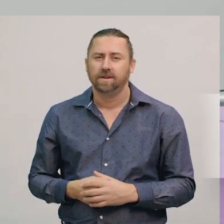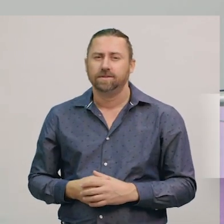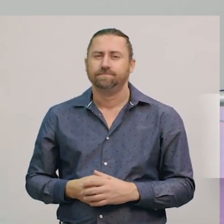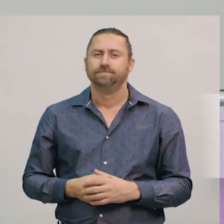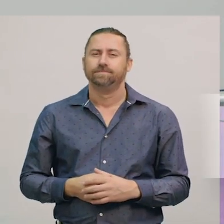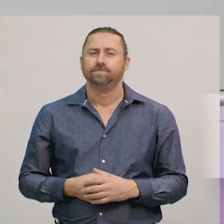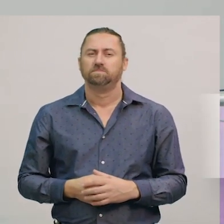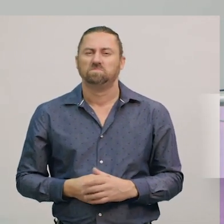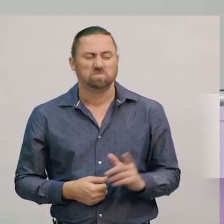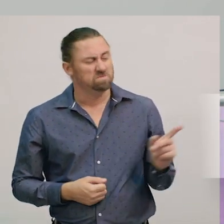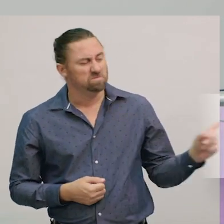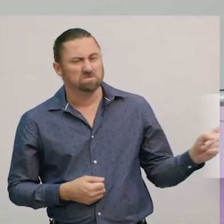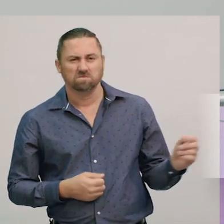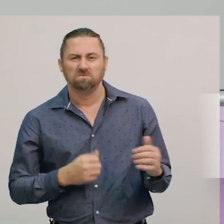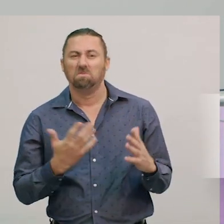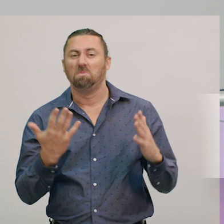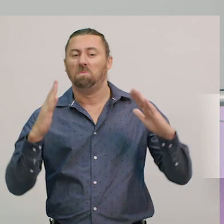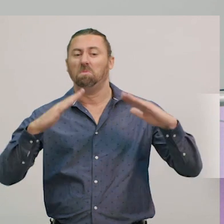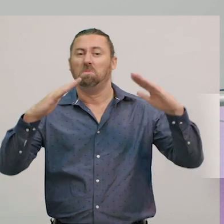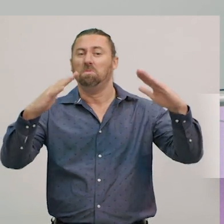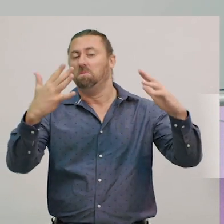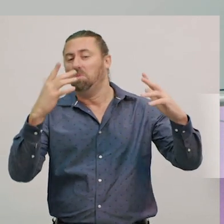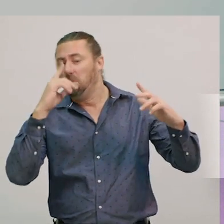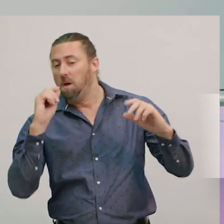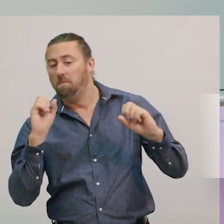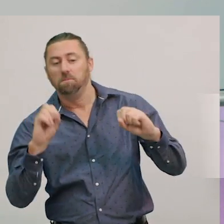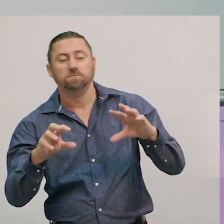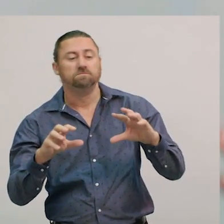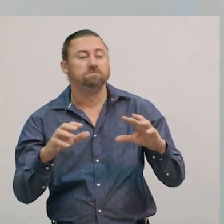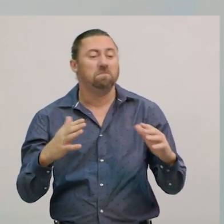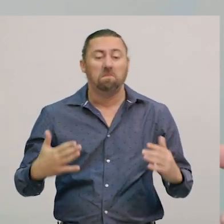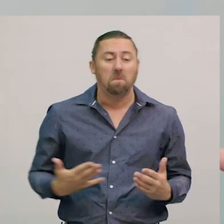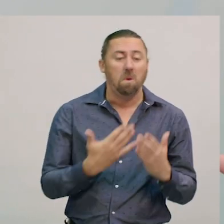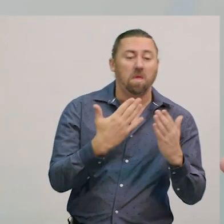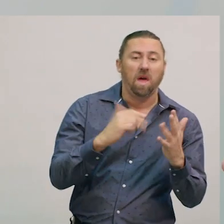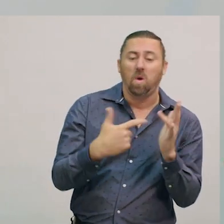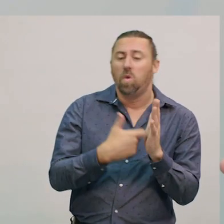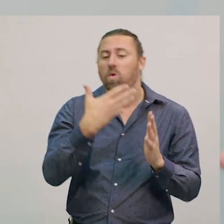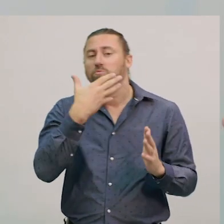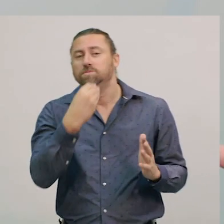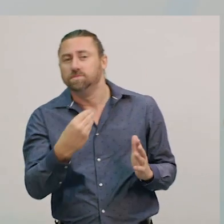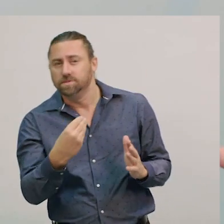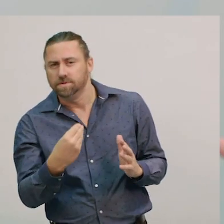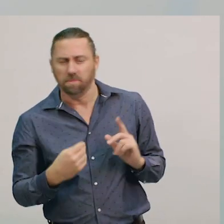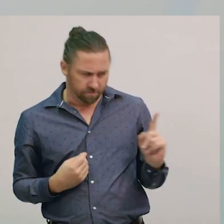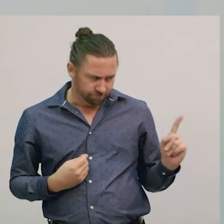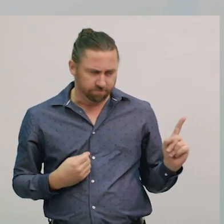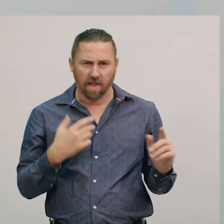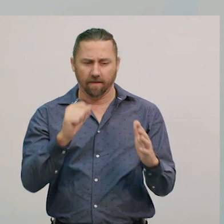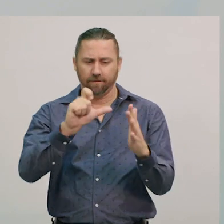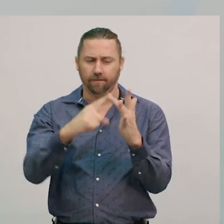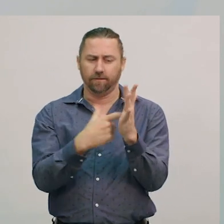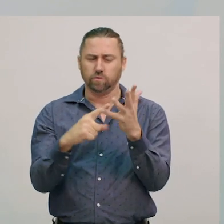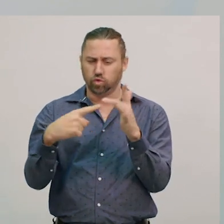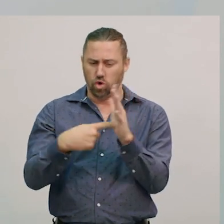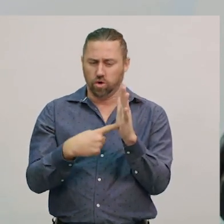that we might have outside the house for a birthday or for Christmas. Now, both of them use electricity moving in circuits to power the